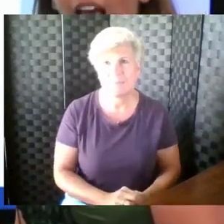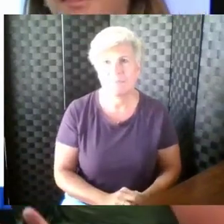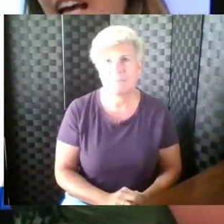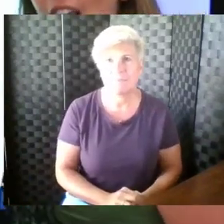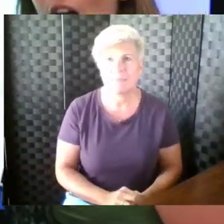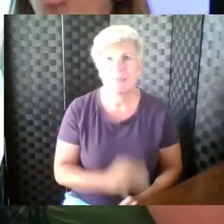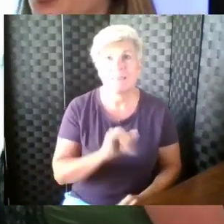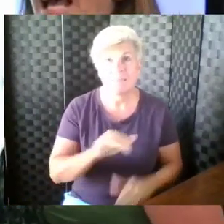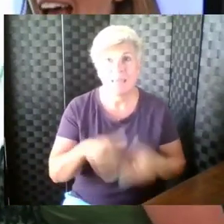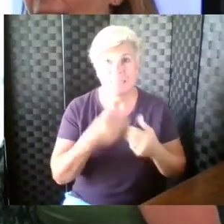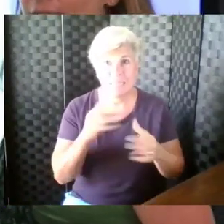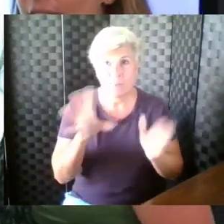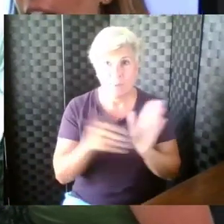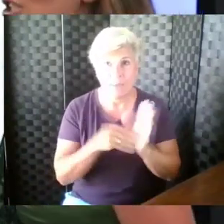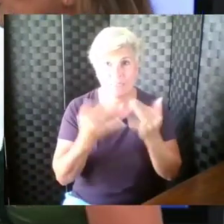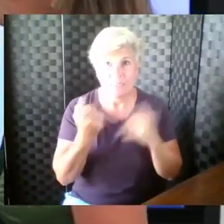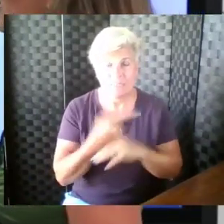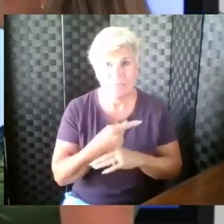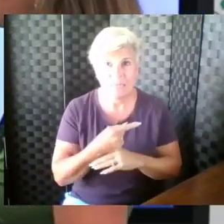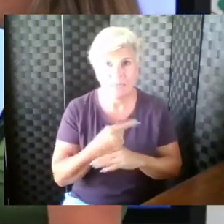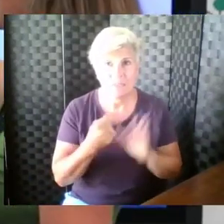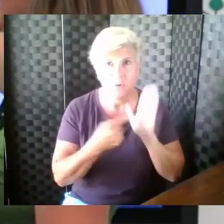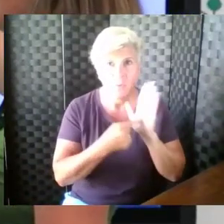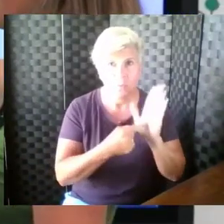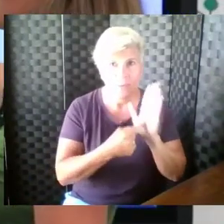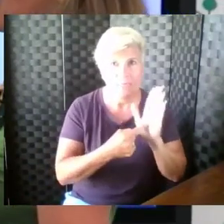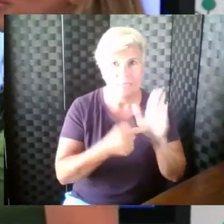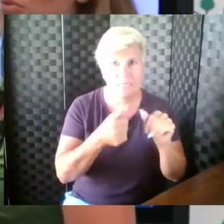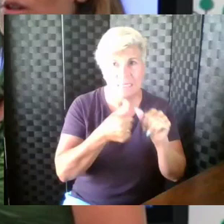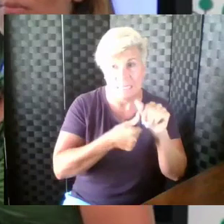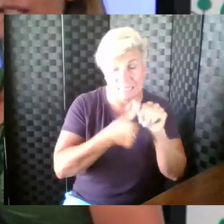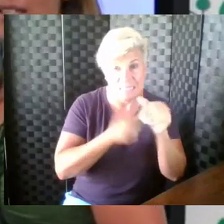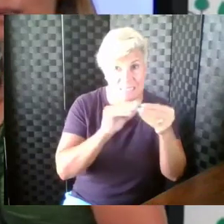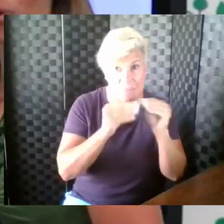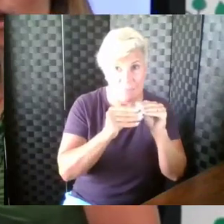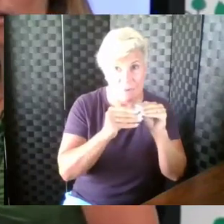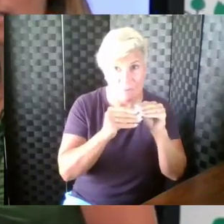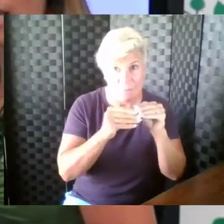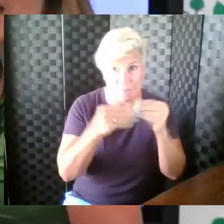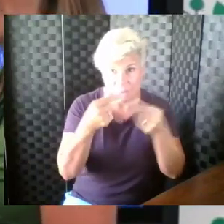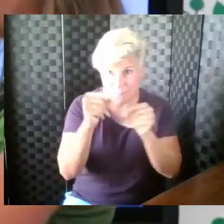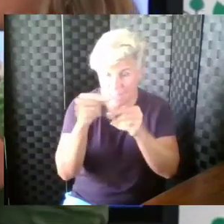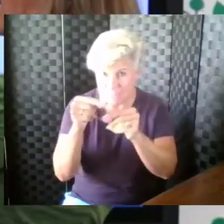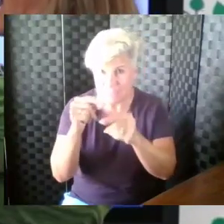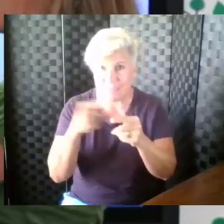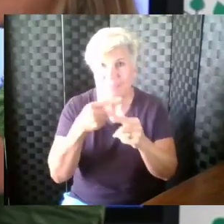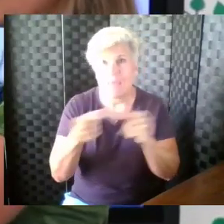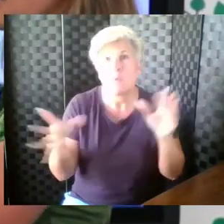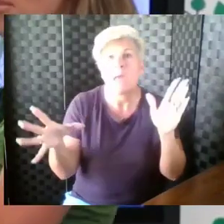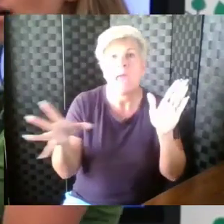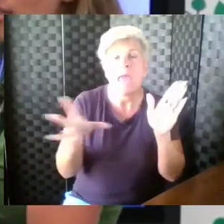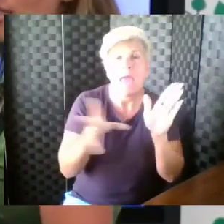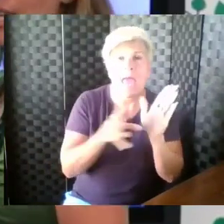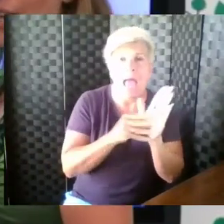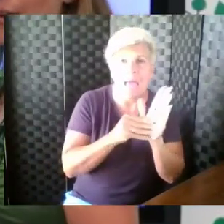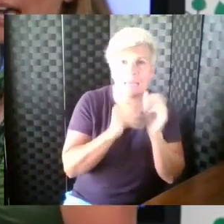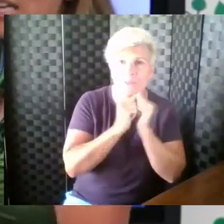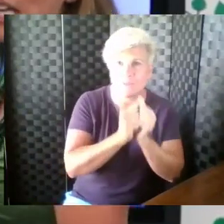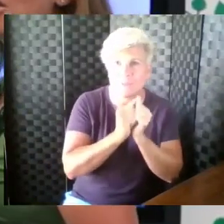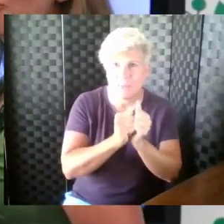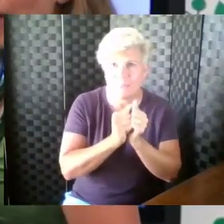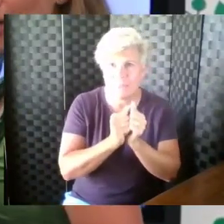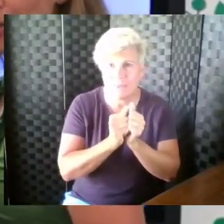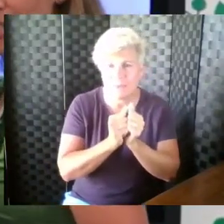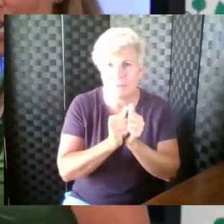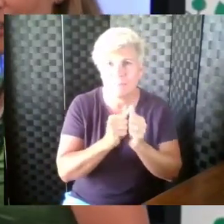467. And that's how we're going to add today. So we're representing each of our numbers with base 10 blocks, and then we're adding them all together,